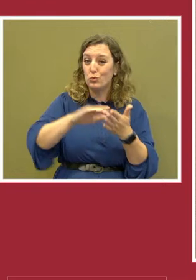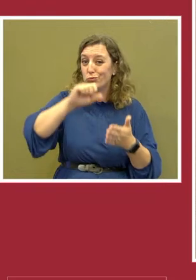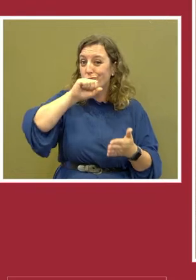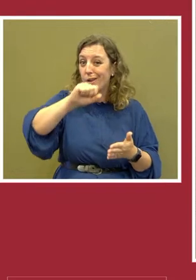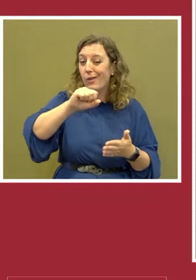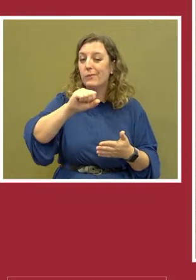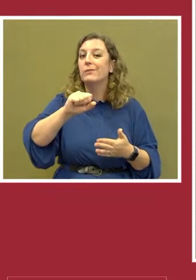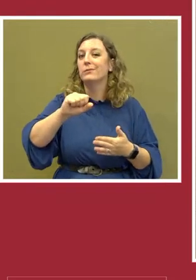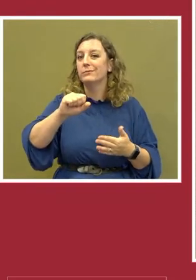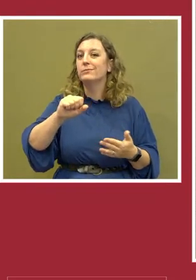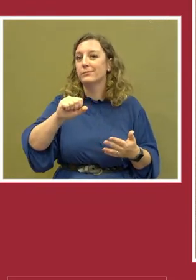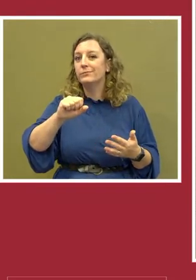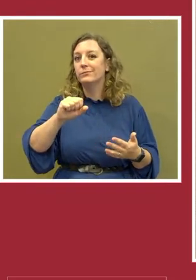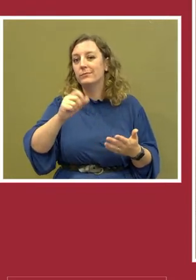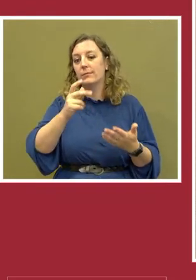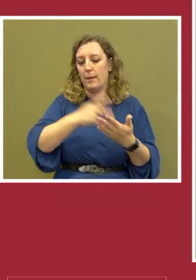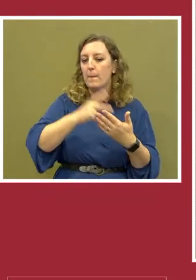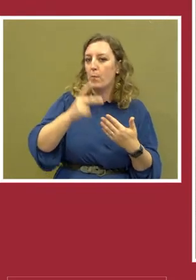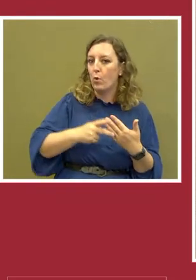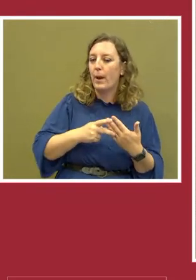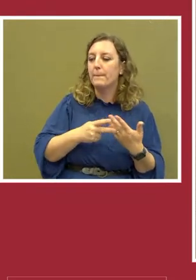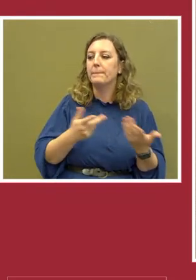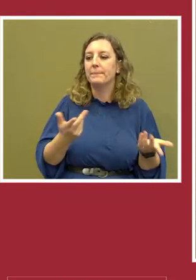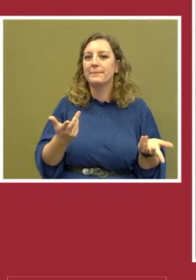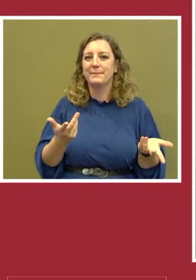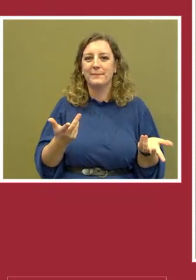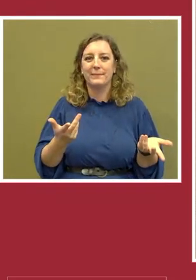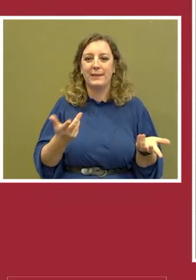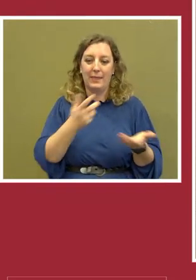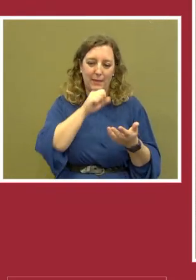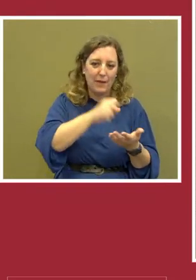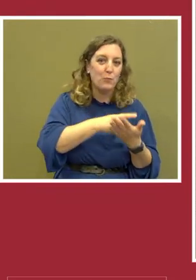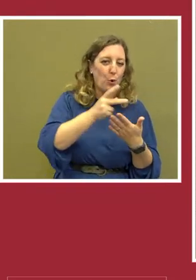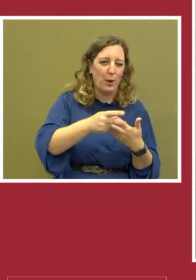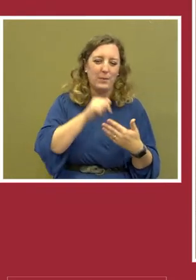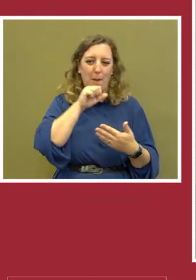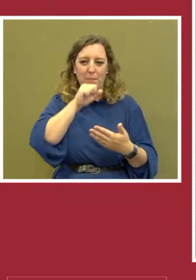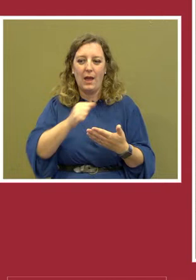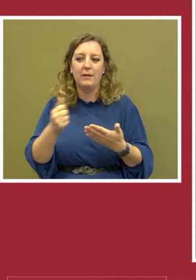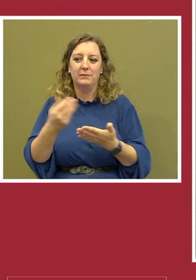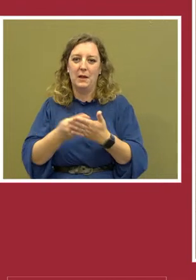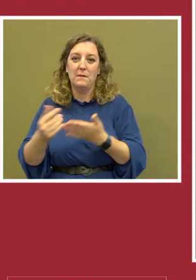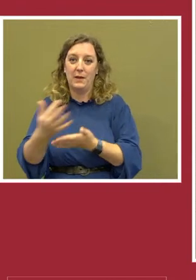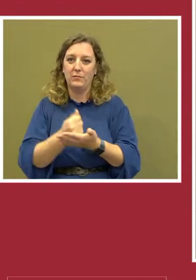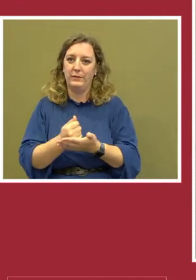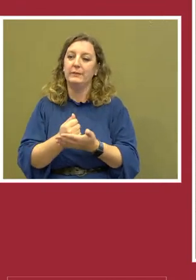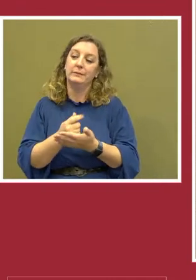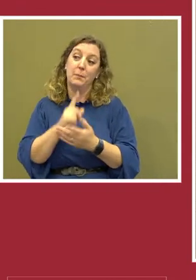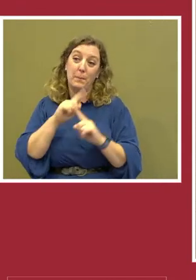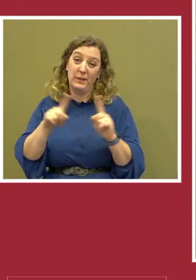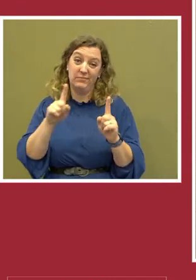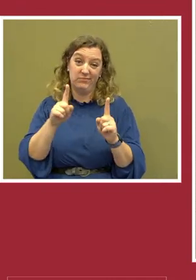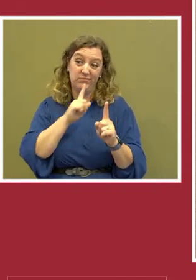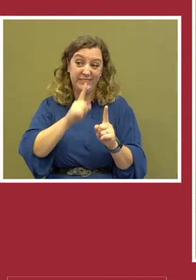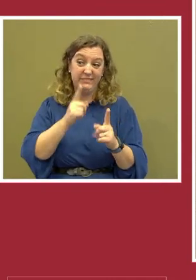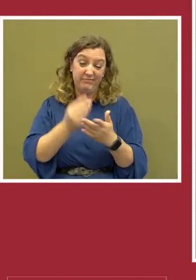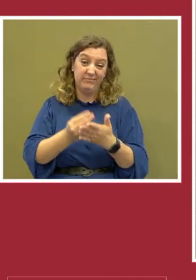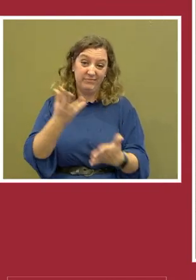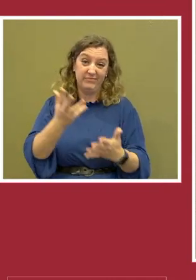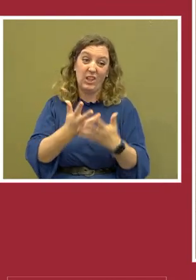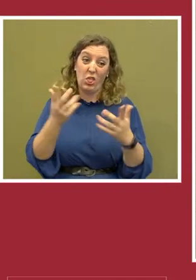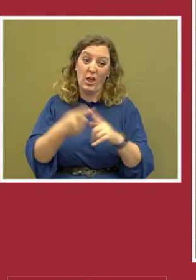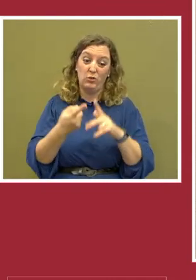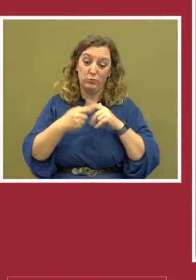it. The program, probably not the fundraising, but the reality is they are expensive. It takes a lot to keep them going and get them started.